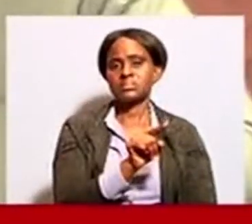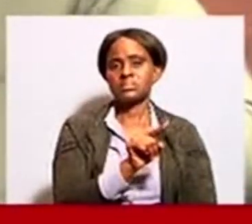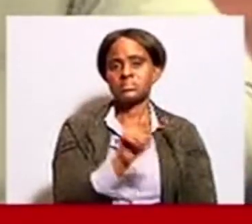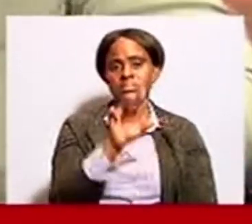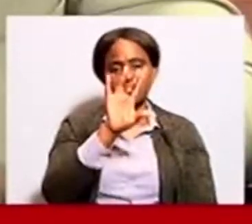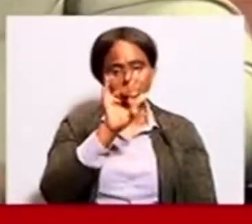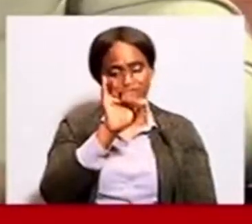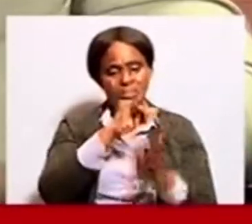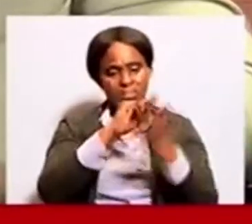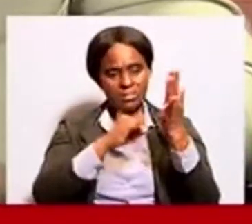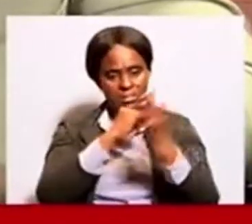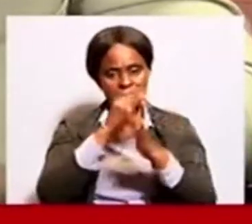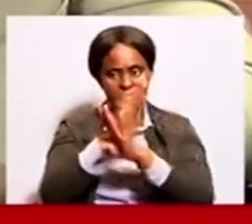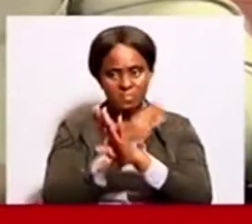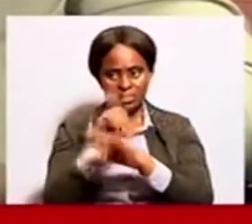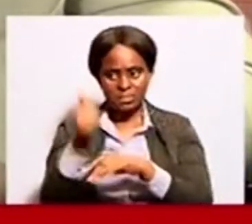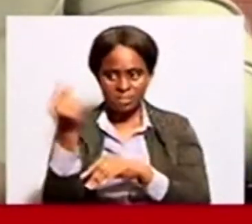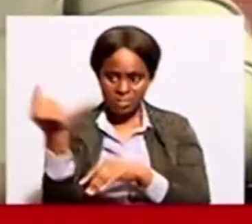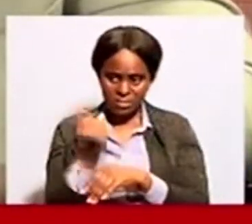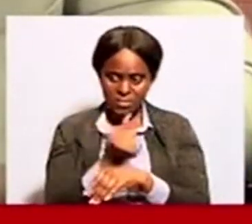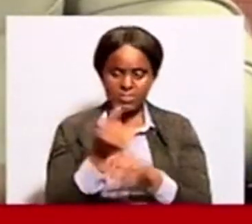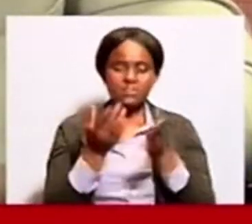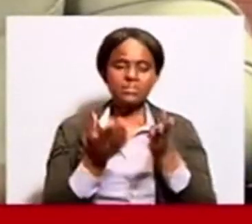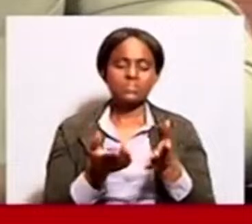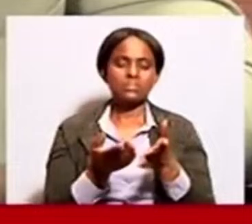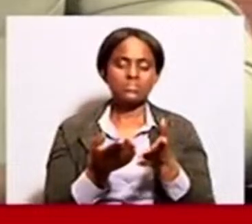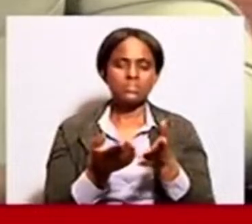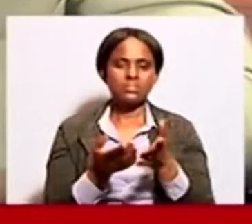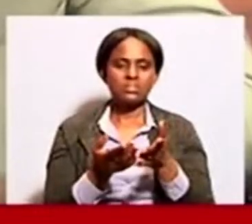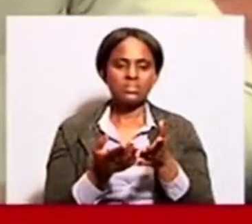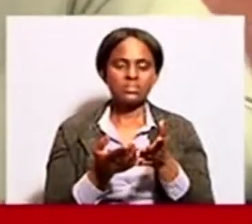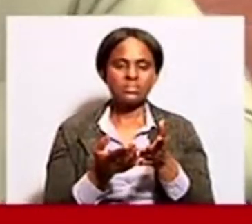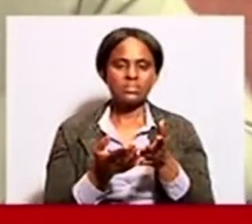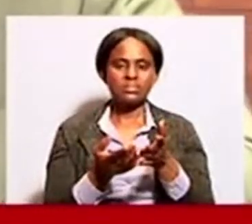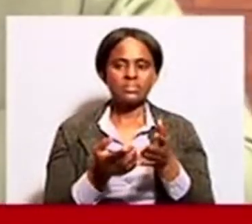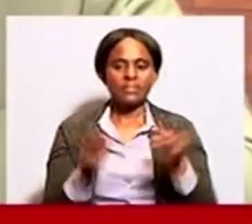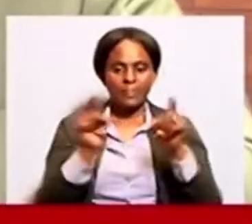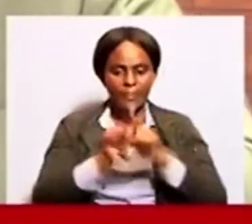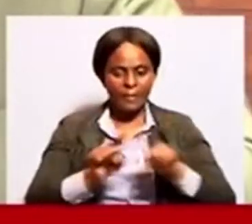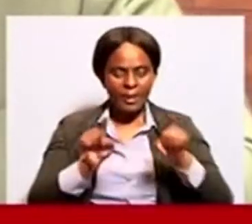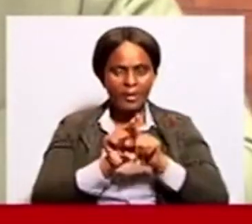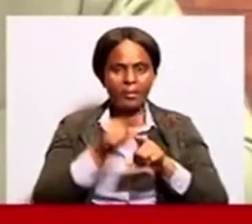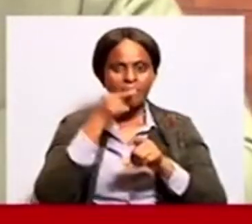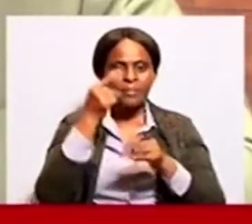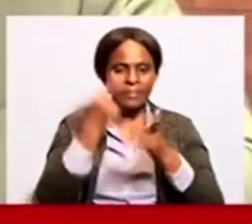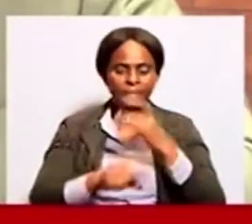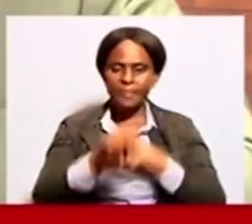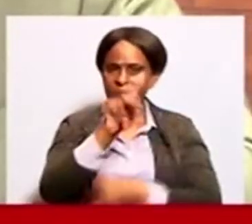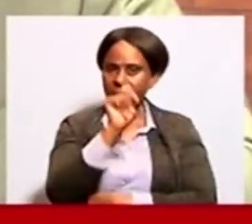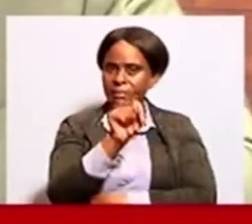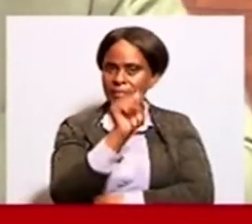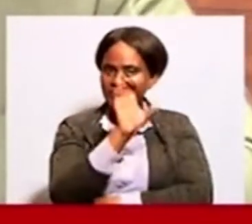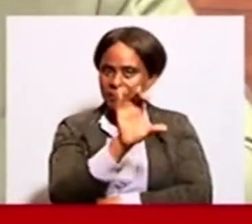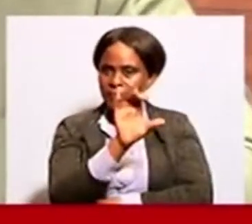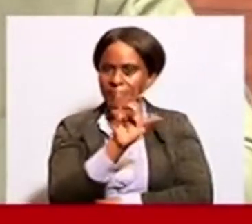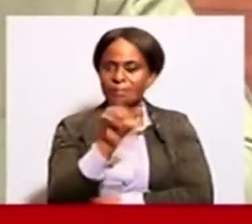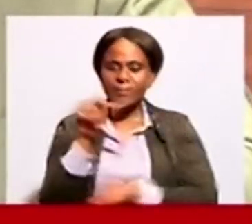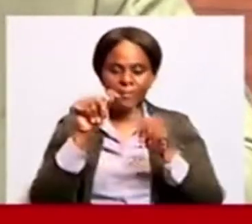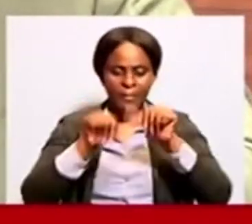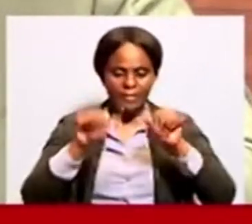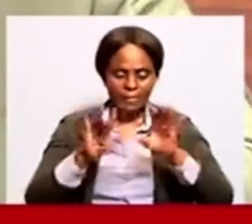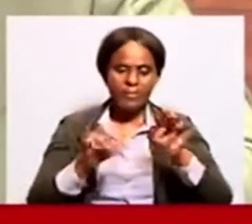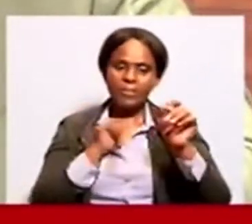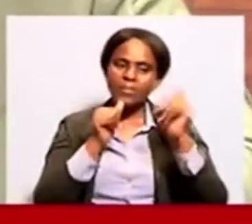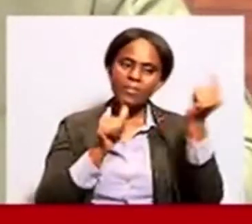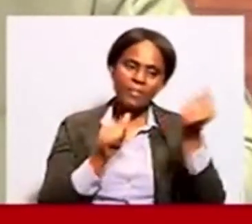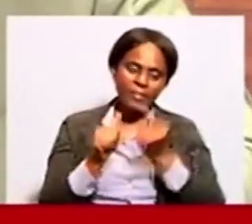January 2024, just before you were coming in. In telling actually that TC, had the auditors not come